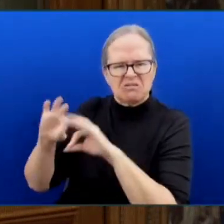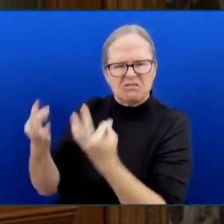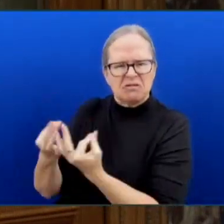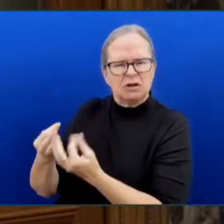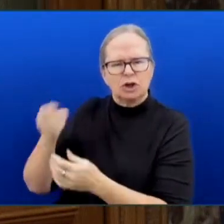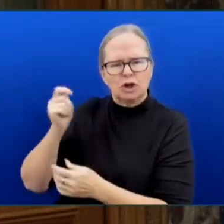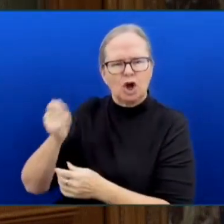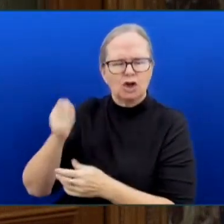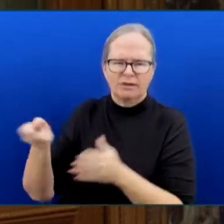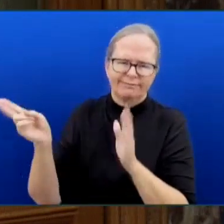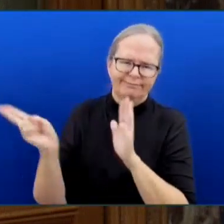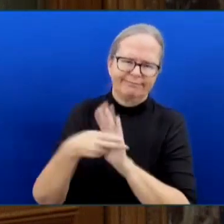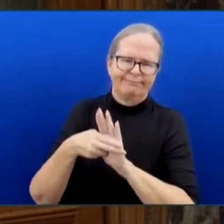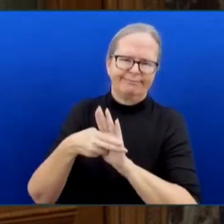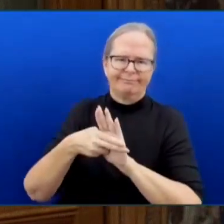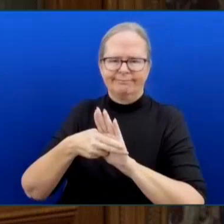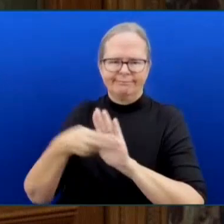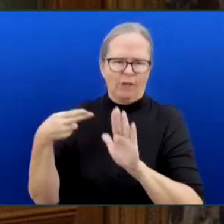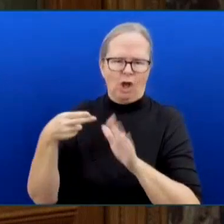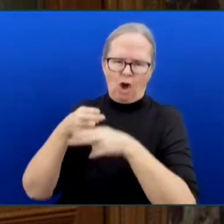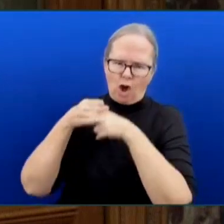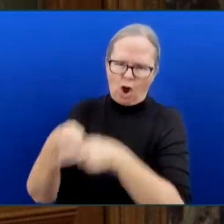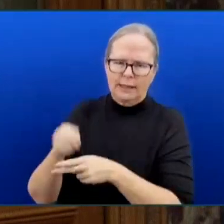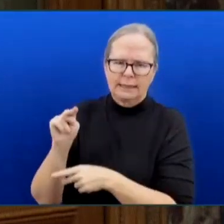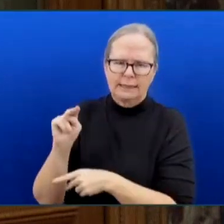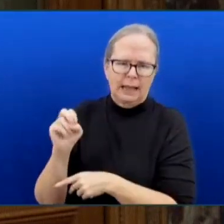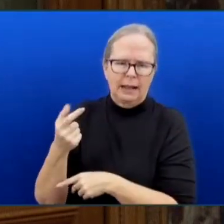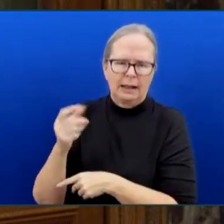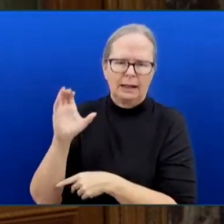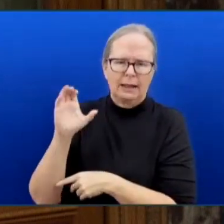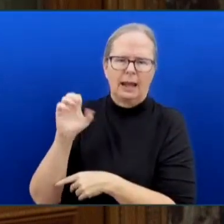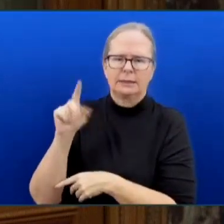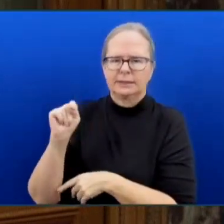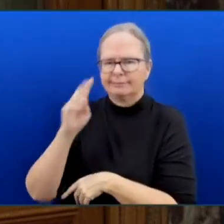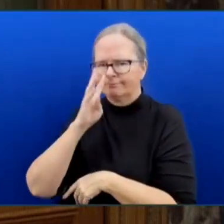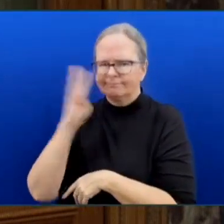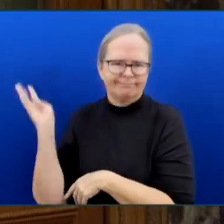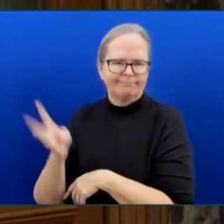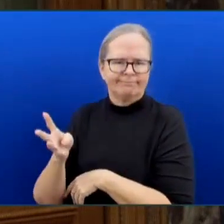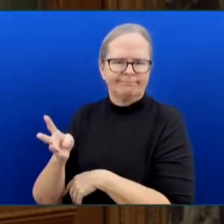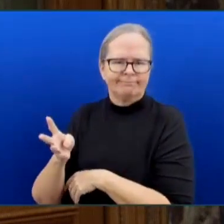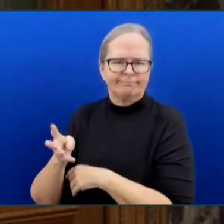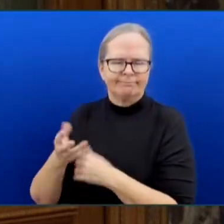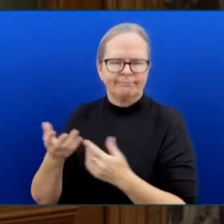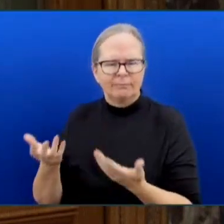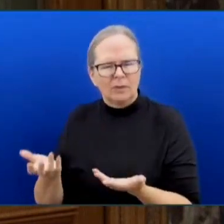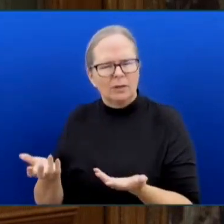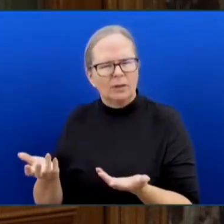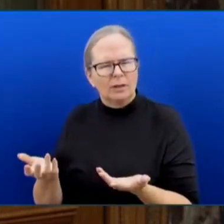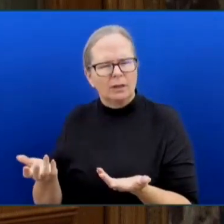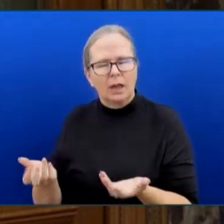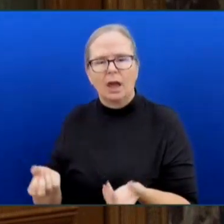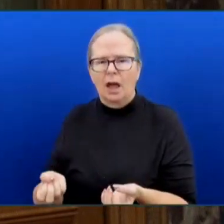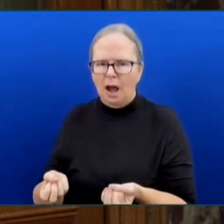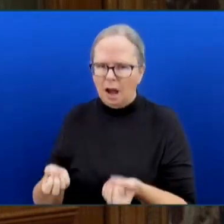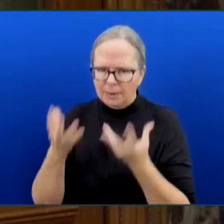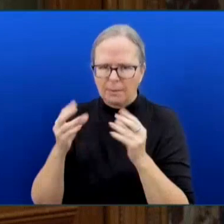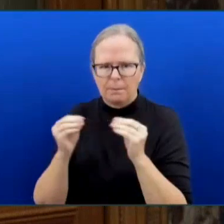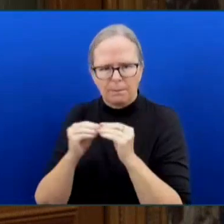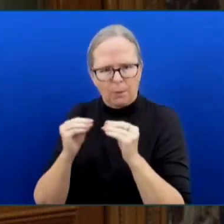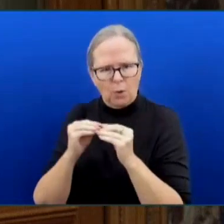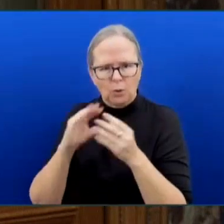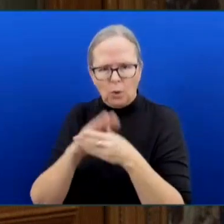to the Premier, what more is there to say? How many more stories do we need to hear and read before this Premier will